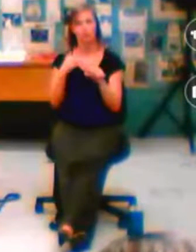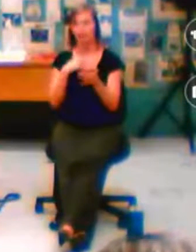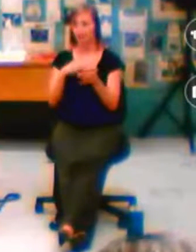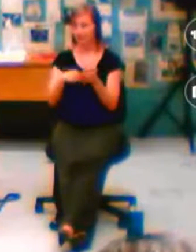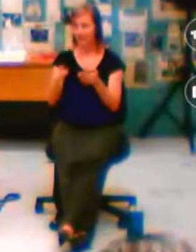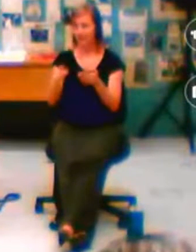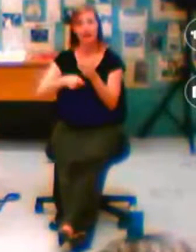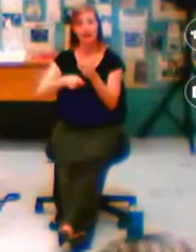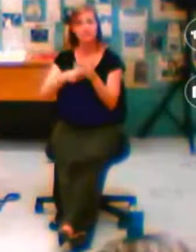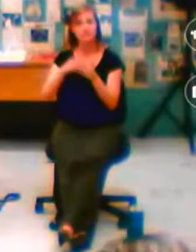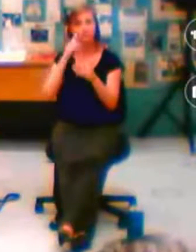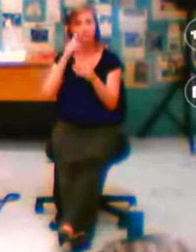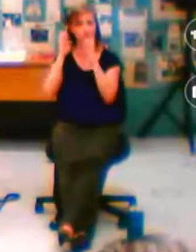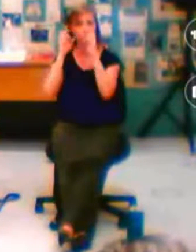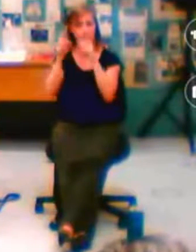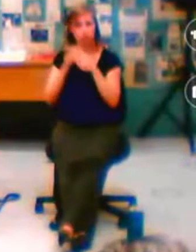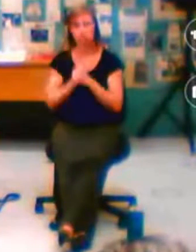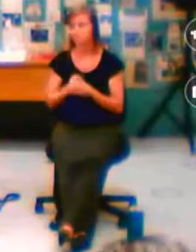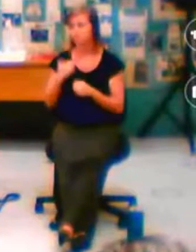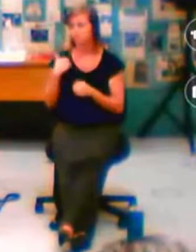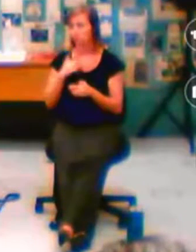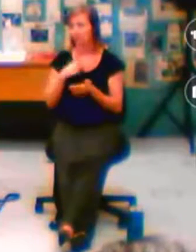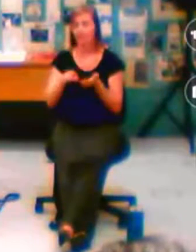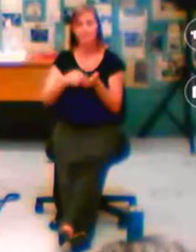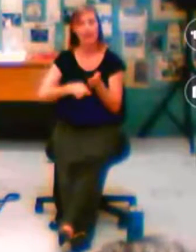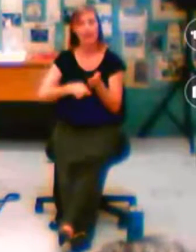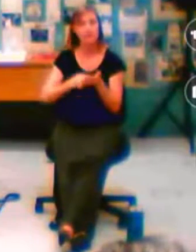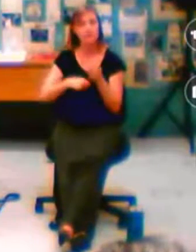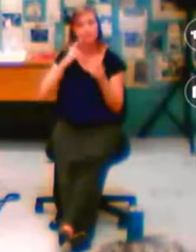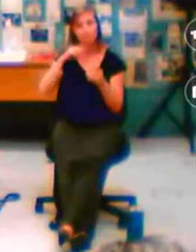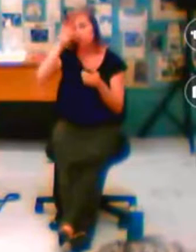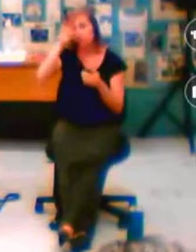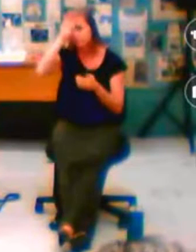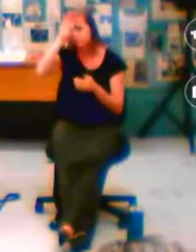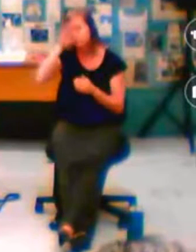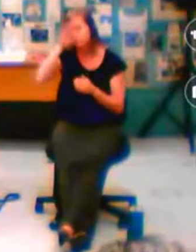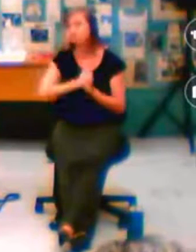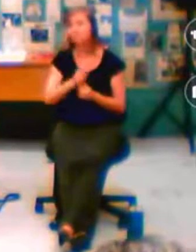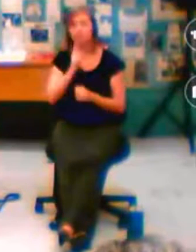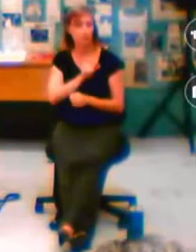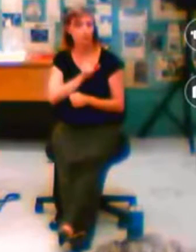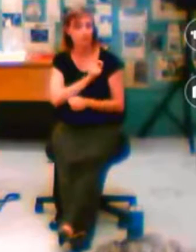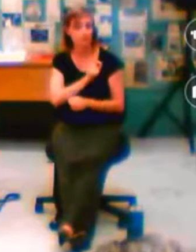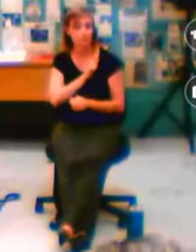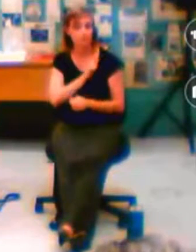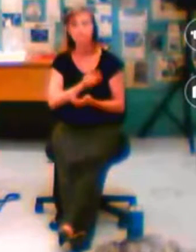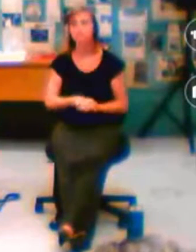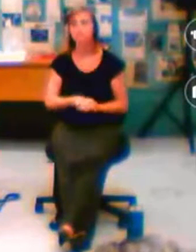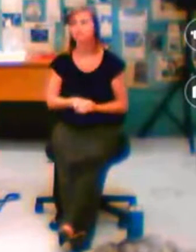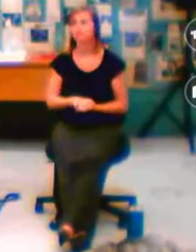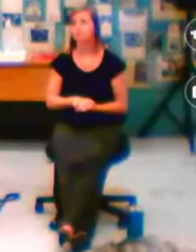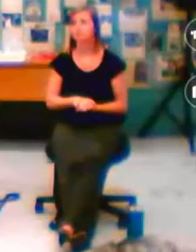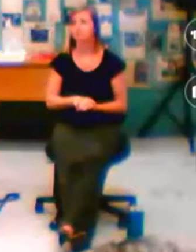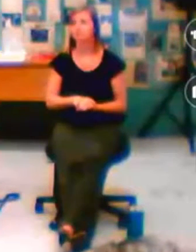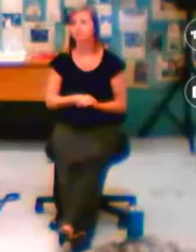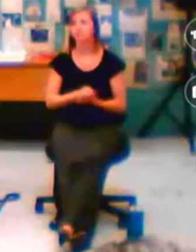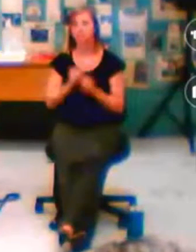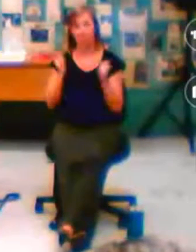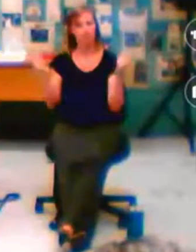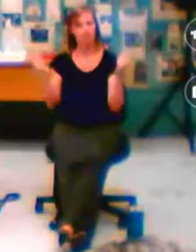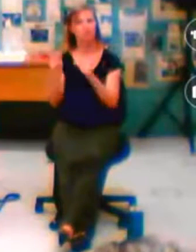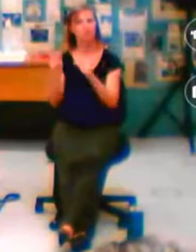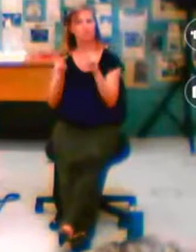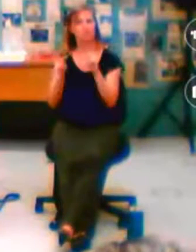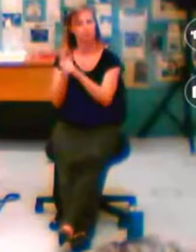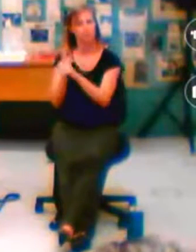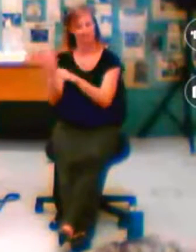a private citizen and a volunteer is because I view health care the same way as we pay taxes